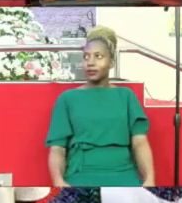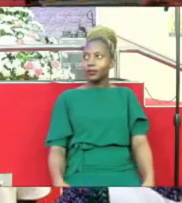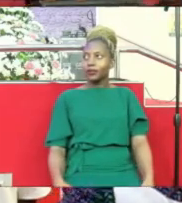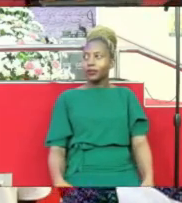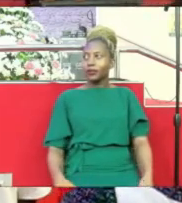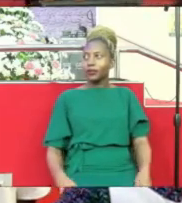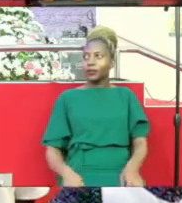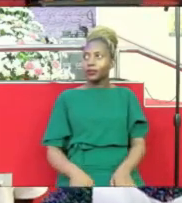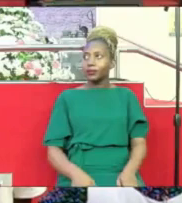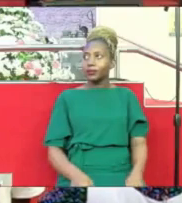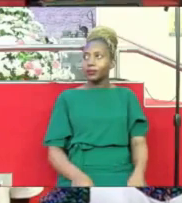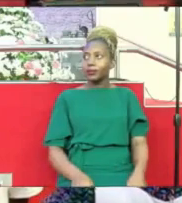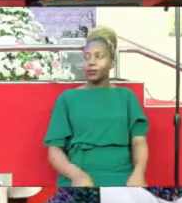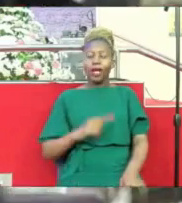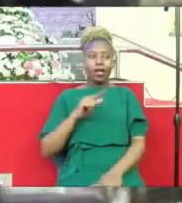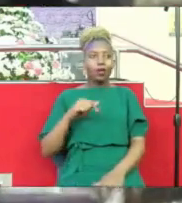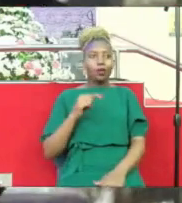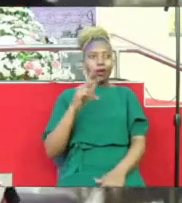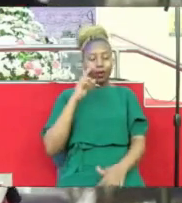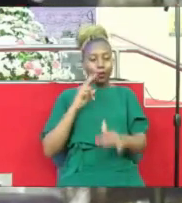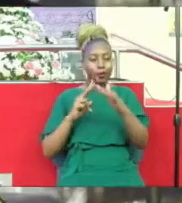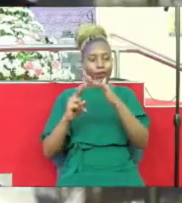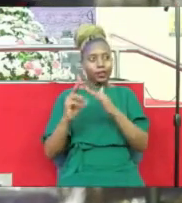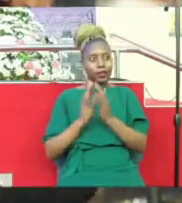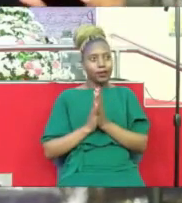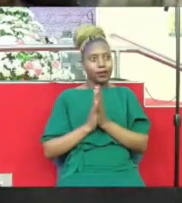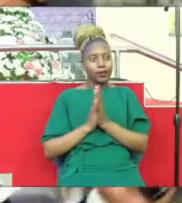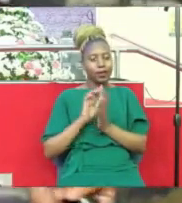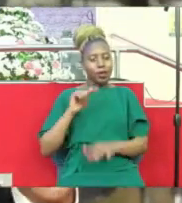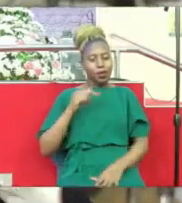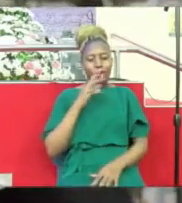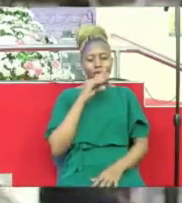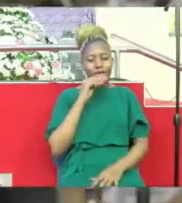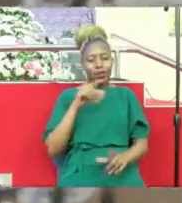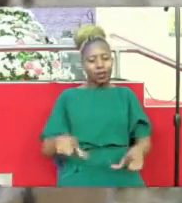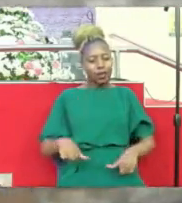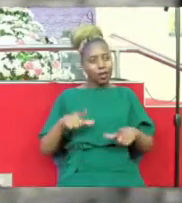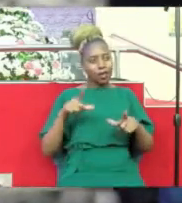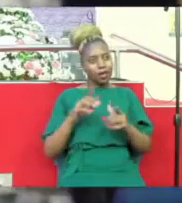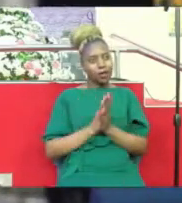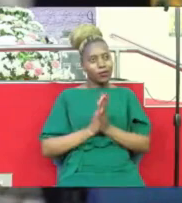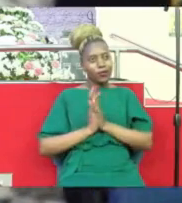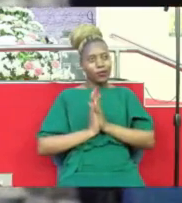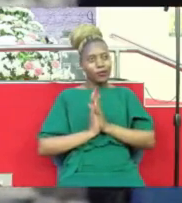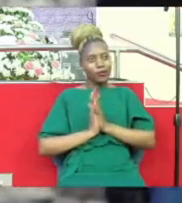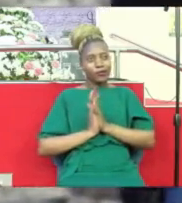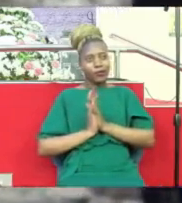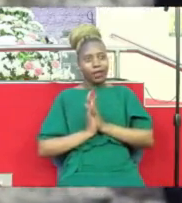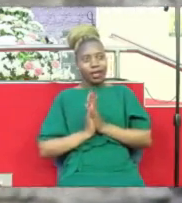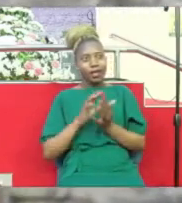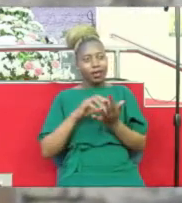And we are about to prophesy. We are about to speak life in